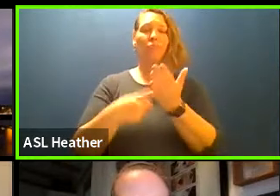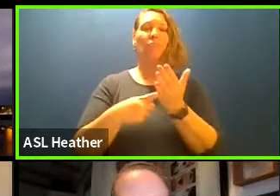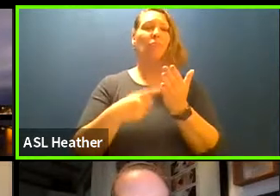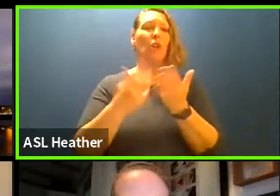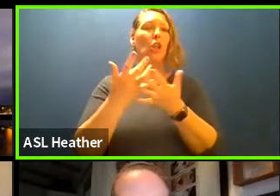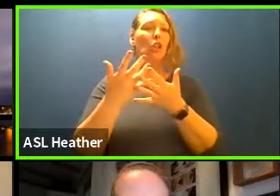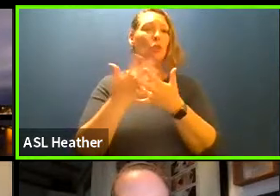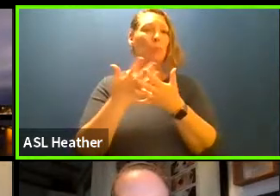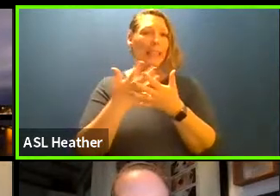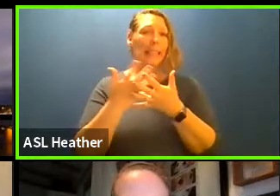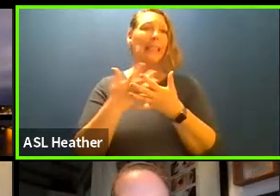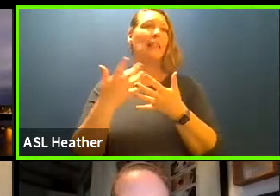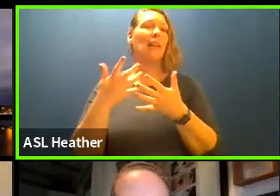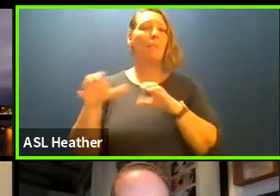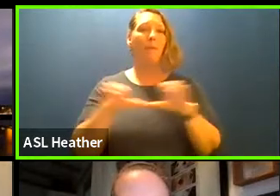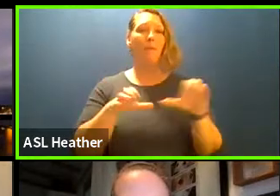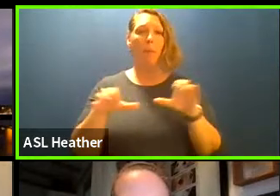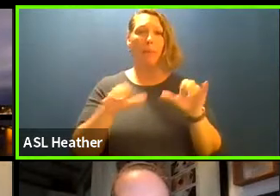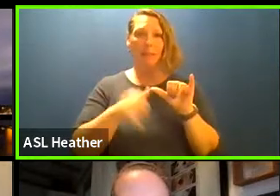performance measures.